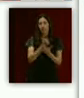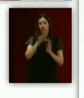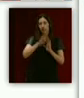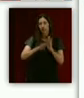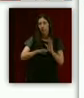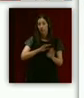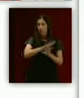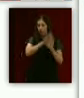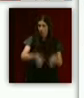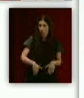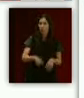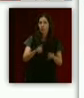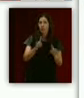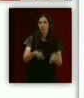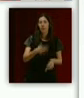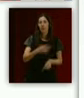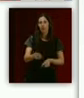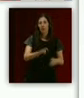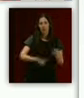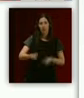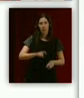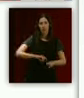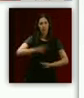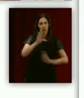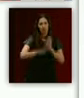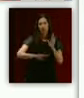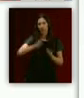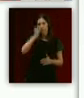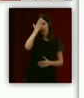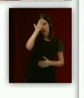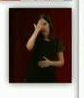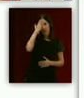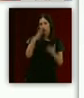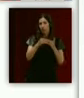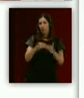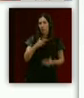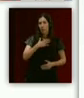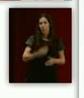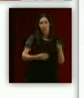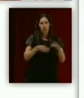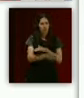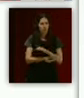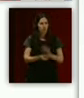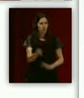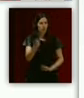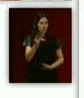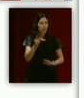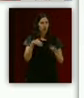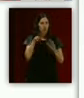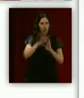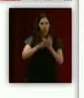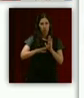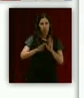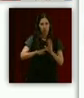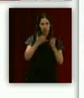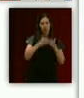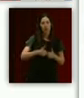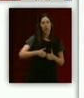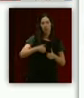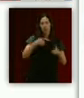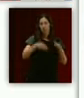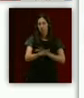numbers. Also, all menus include the option of going back to the start